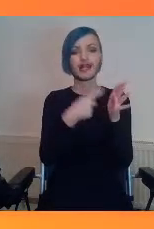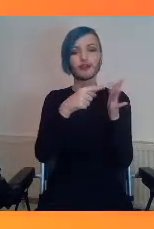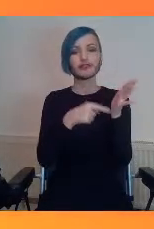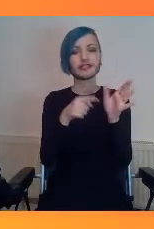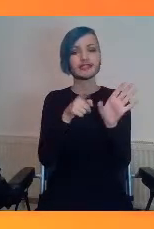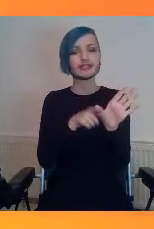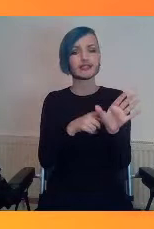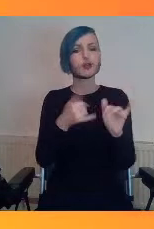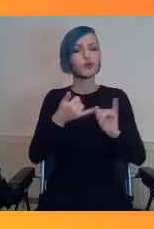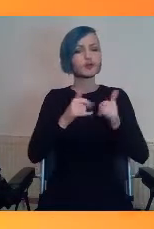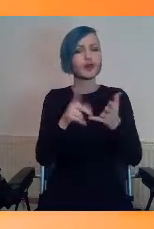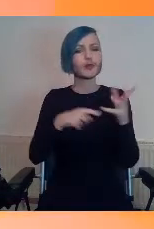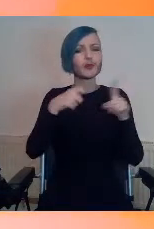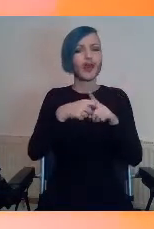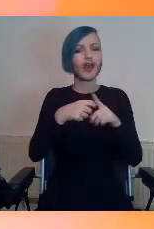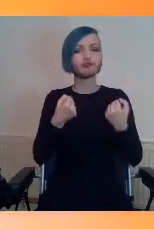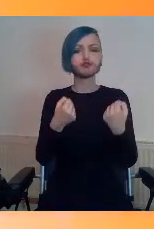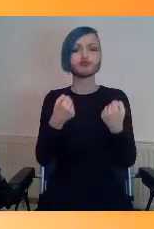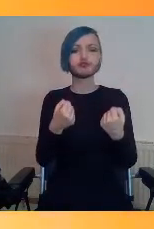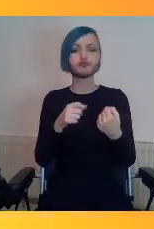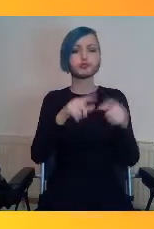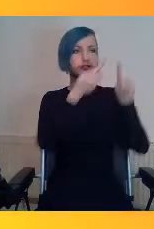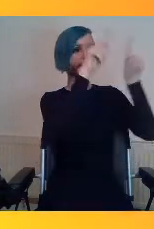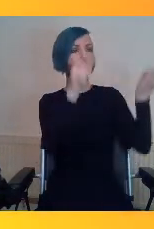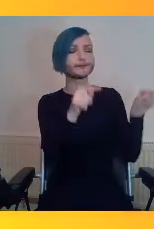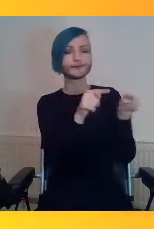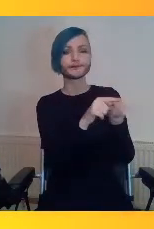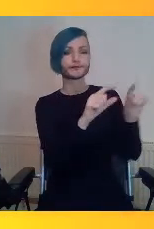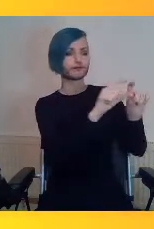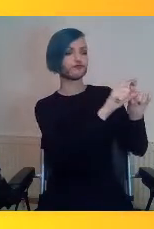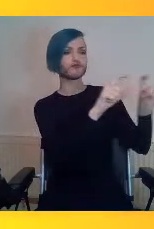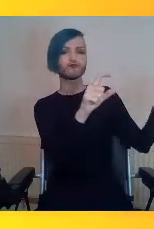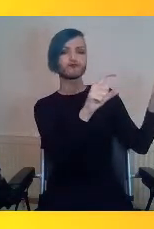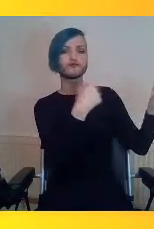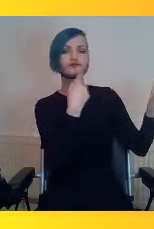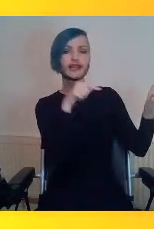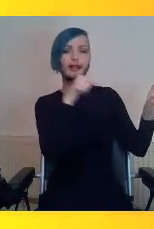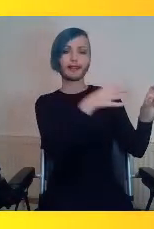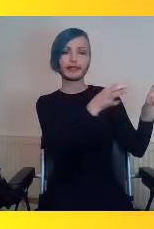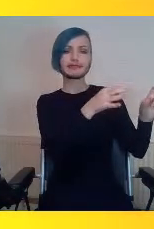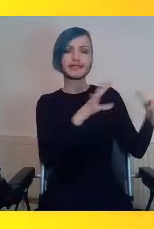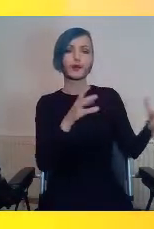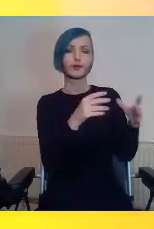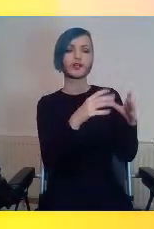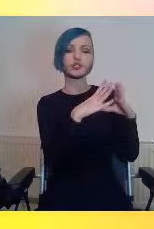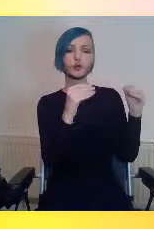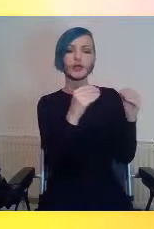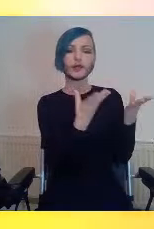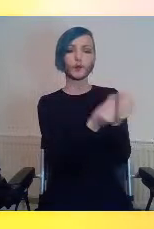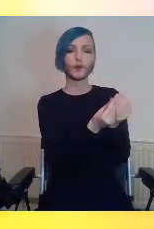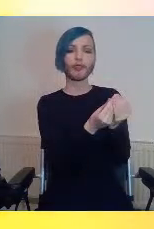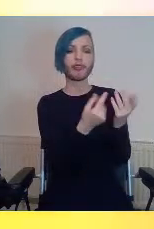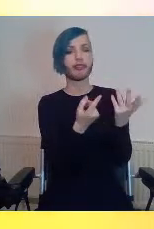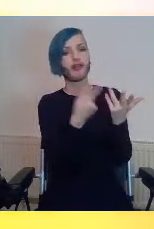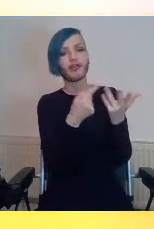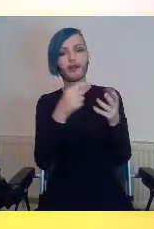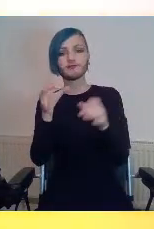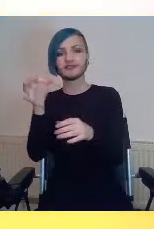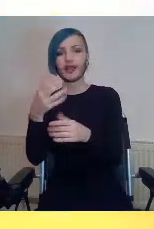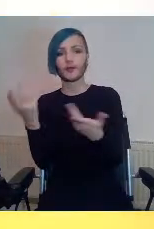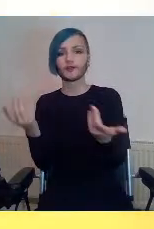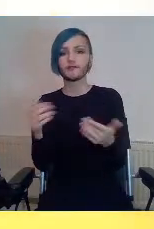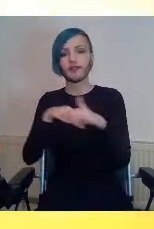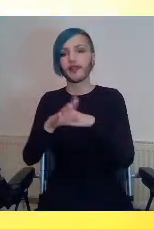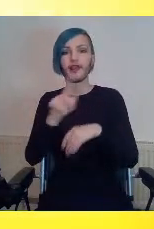motorway and there'll be a sign and it'll say this town or this city is twinned with something else, another town or city in